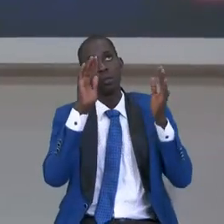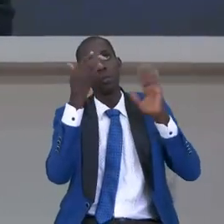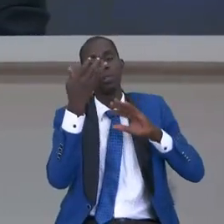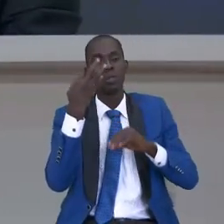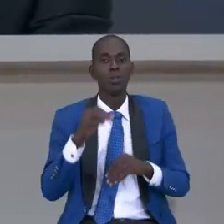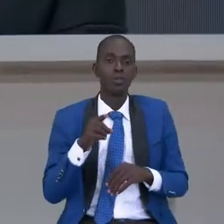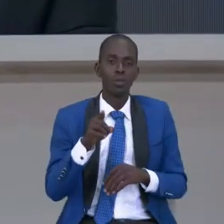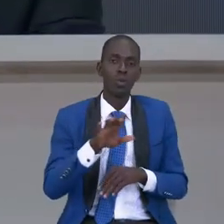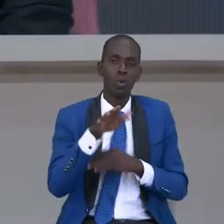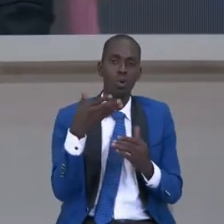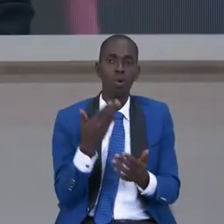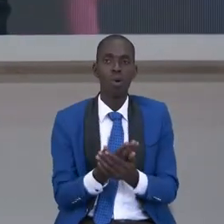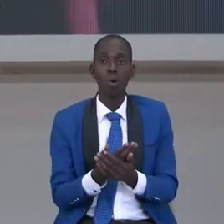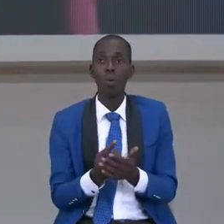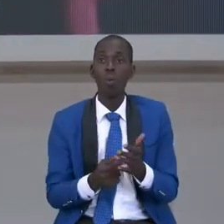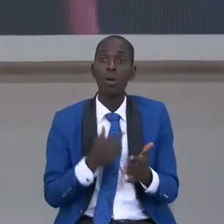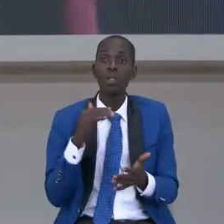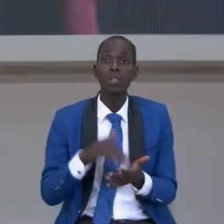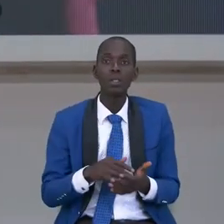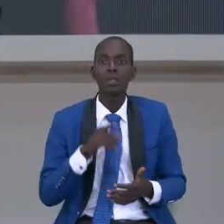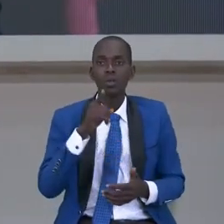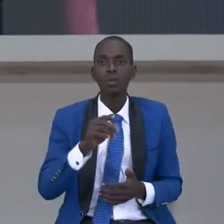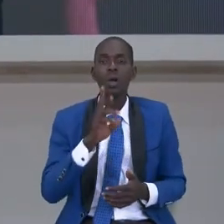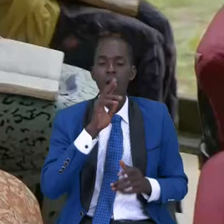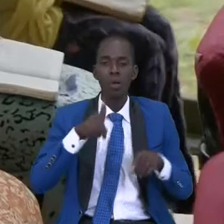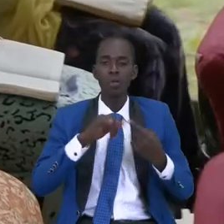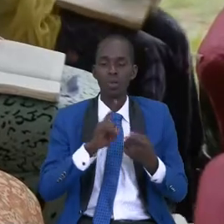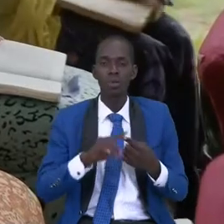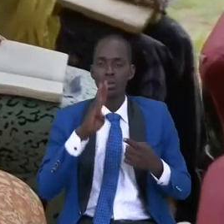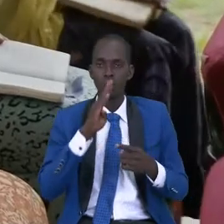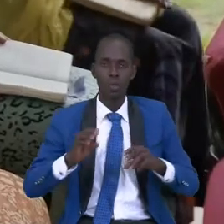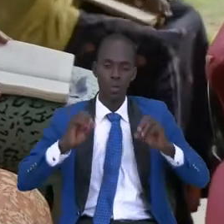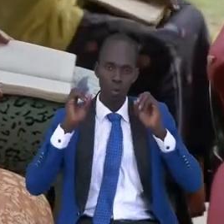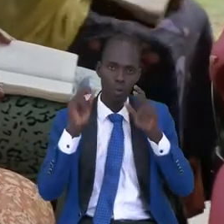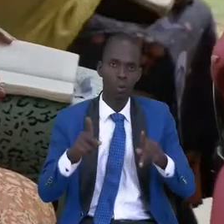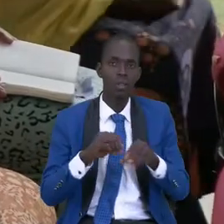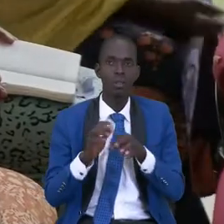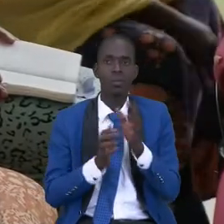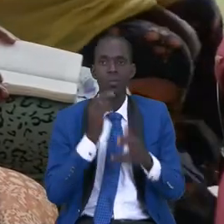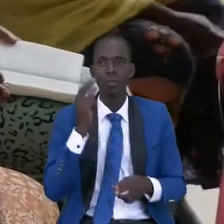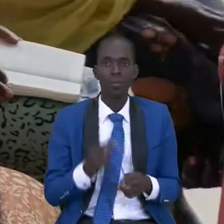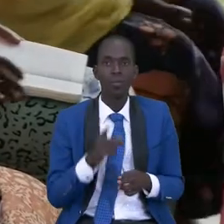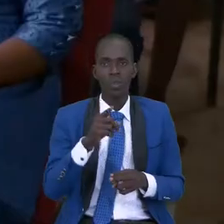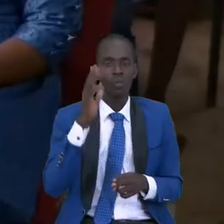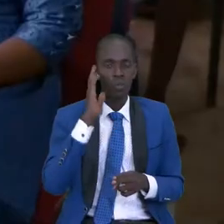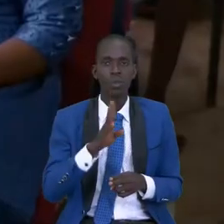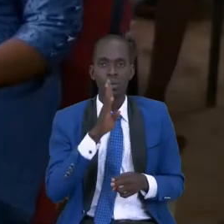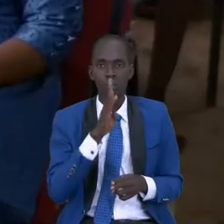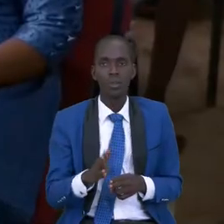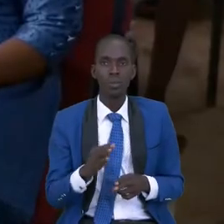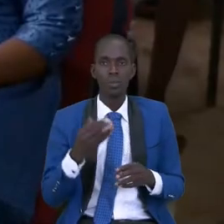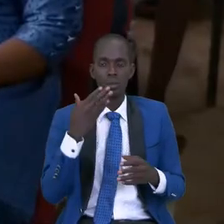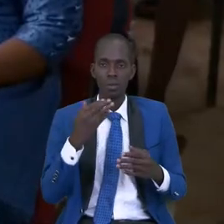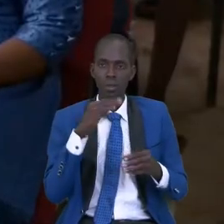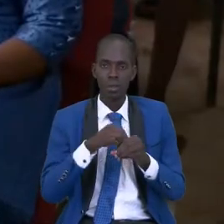Once again, you are going to be well. Amen. you're going to be healthy. All the